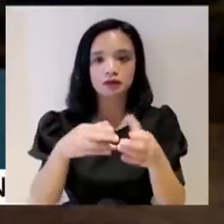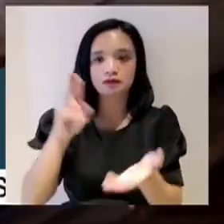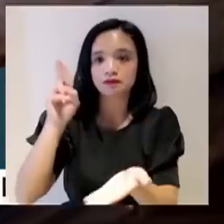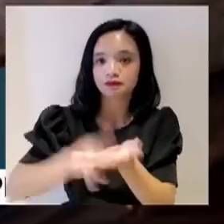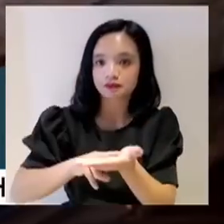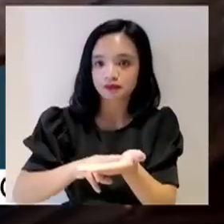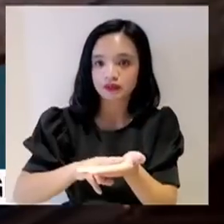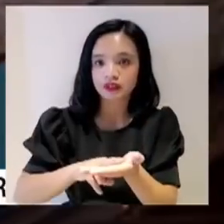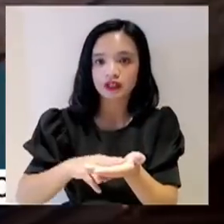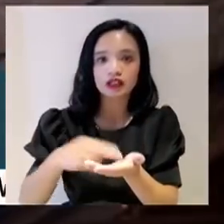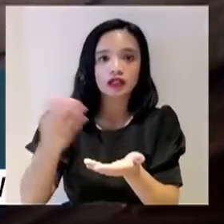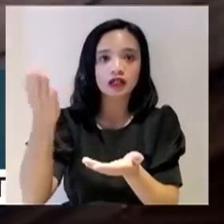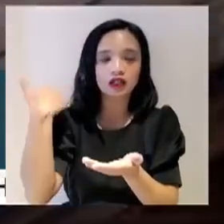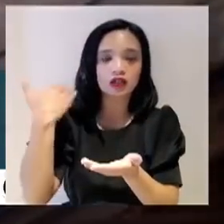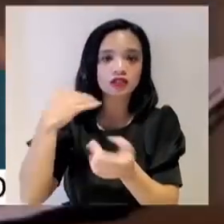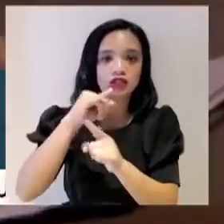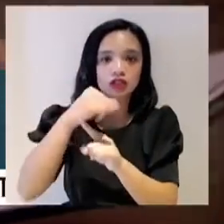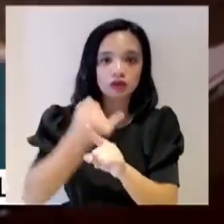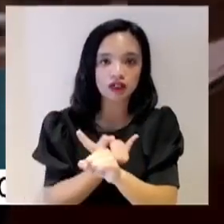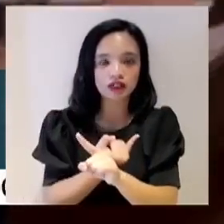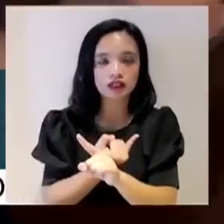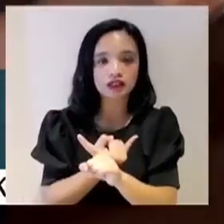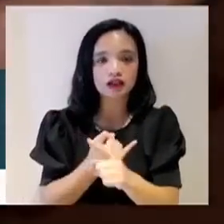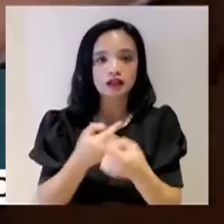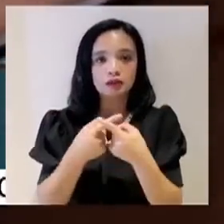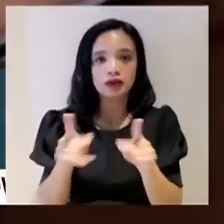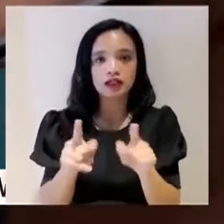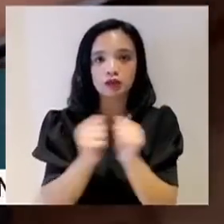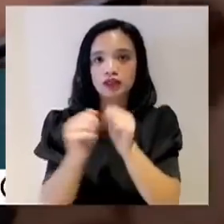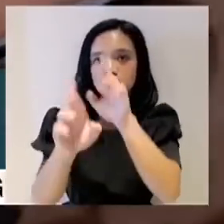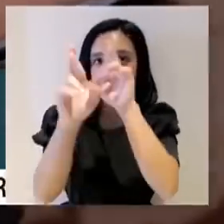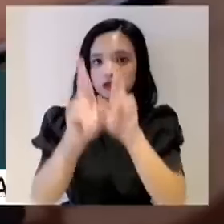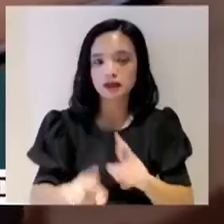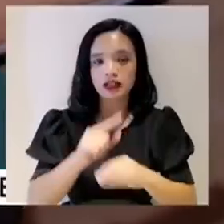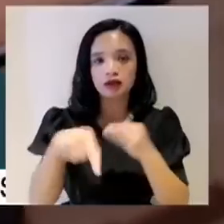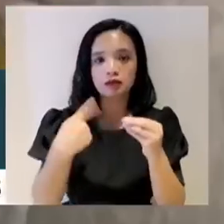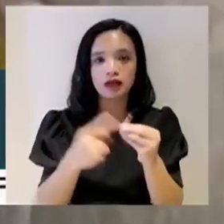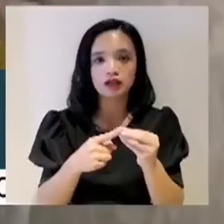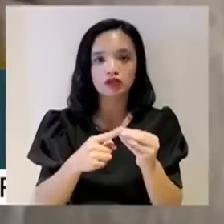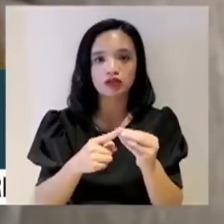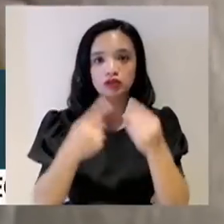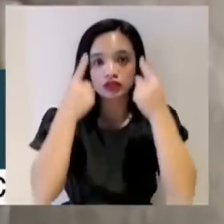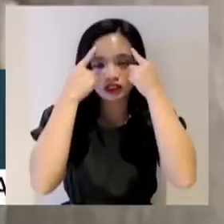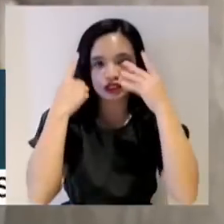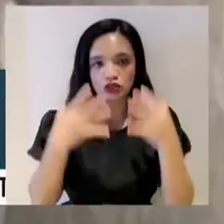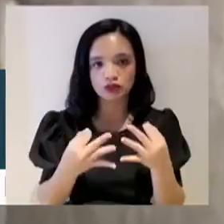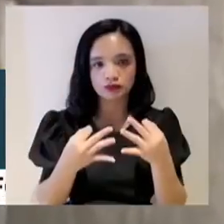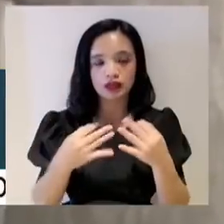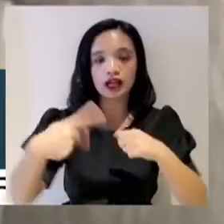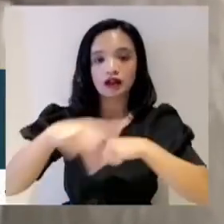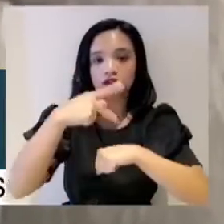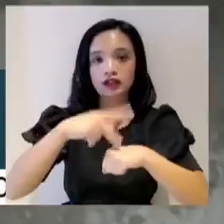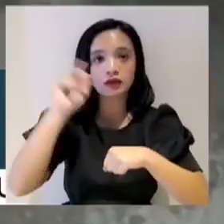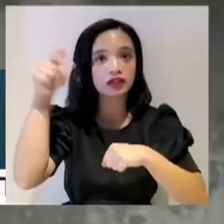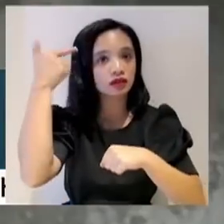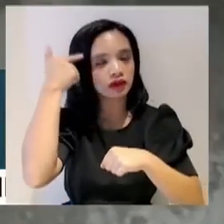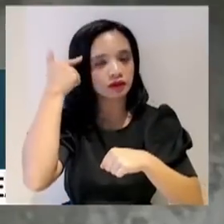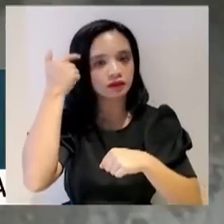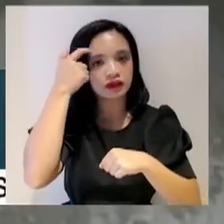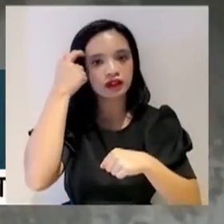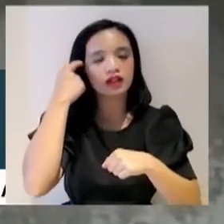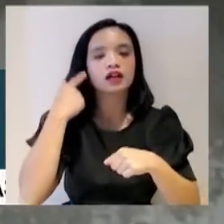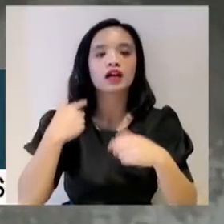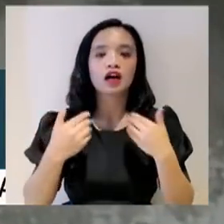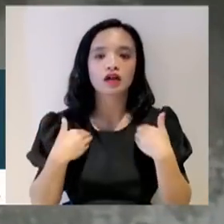last January, particularly with respect to the issue of jurisdiction. The Philippine government had insisted the country had withdrawn from